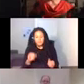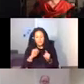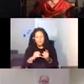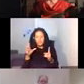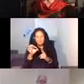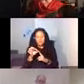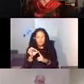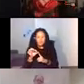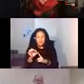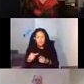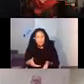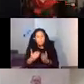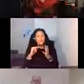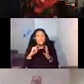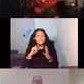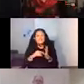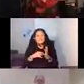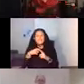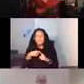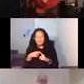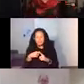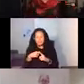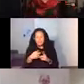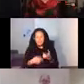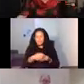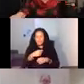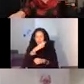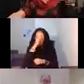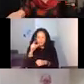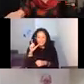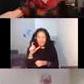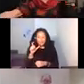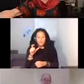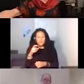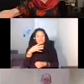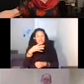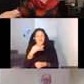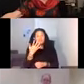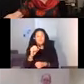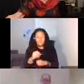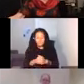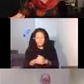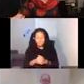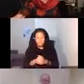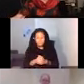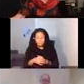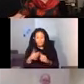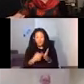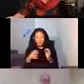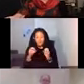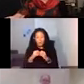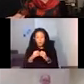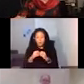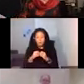Finogen, born in St. Kitts, became a nurse in Colchester in the 1950s. Rosie